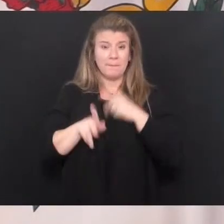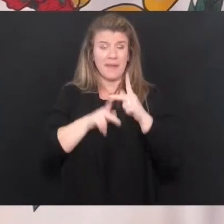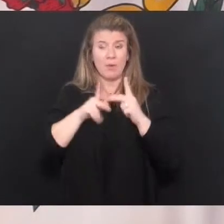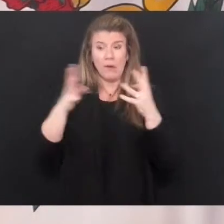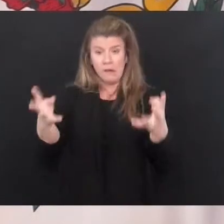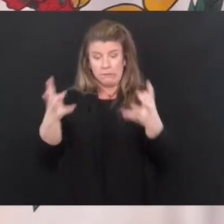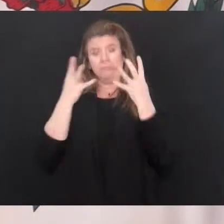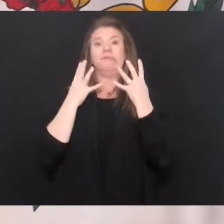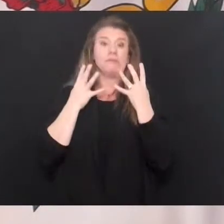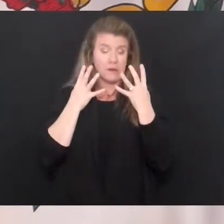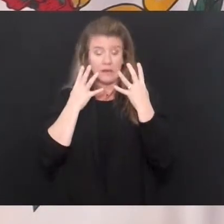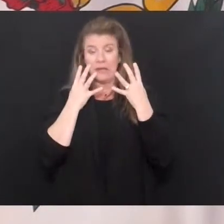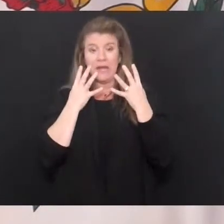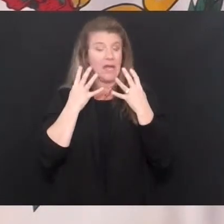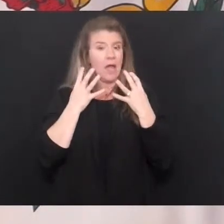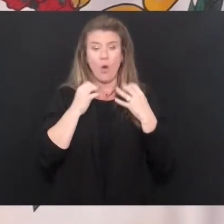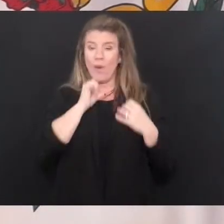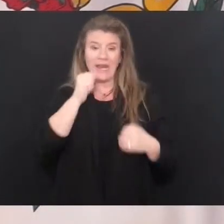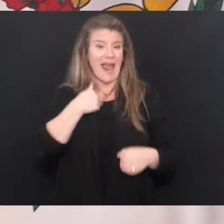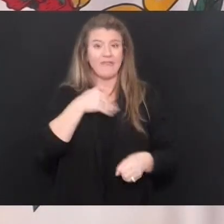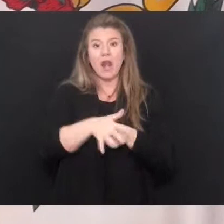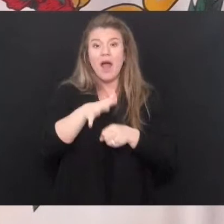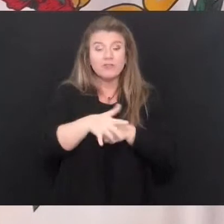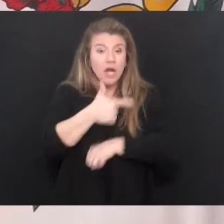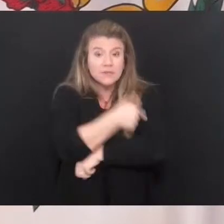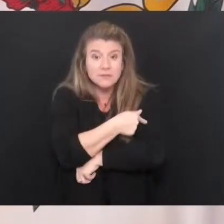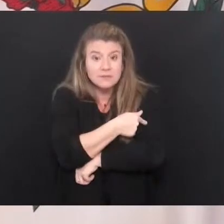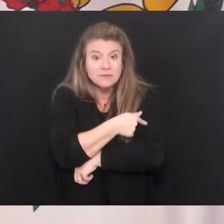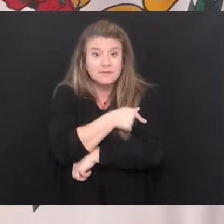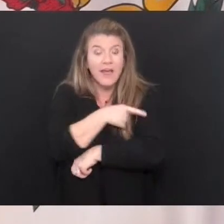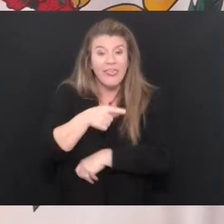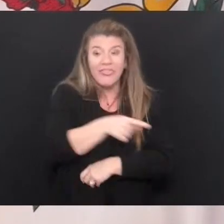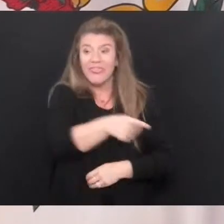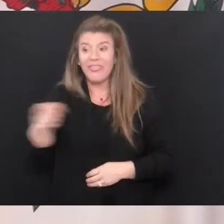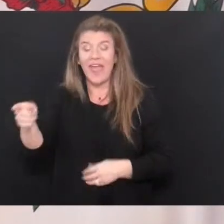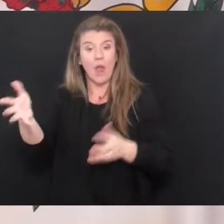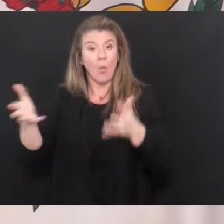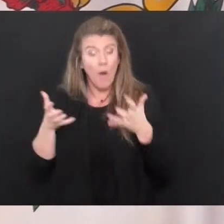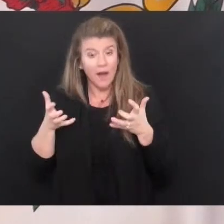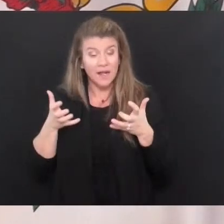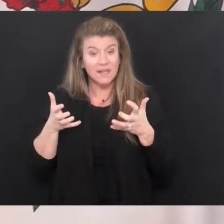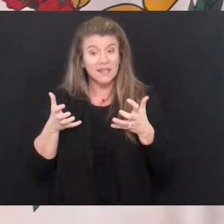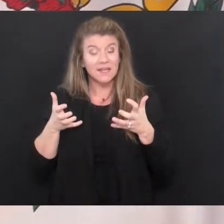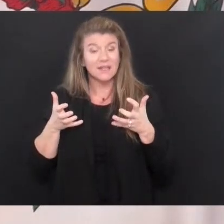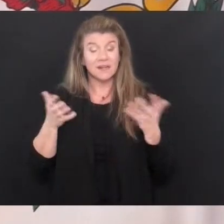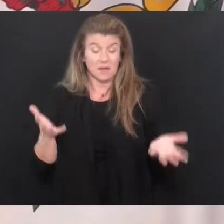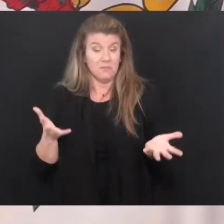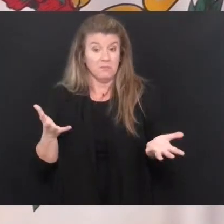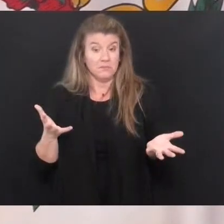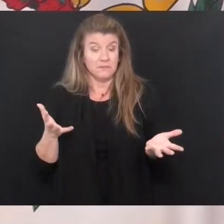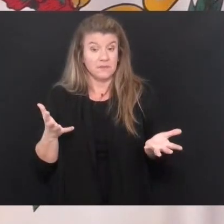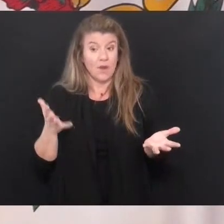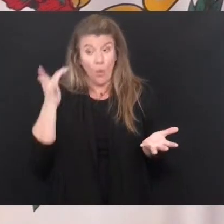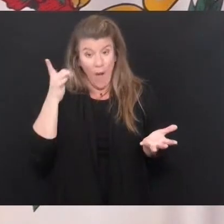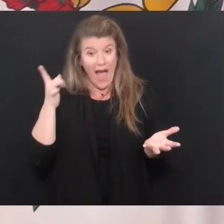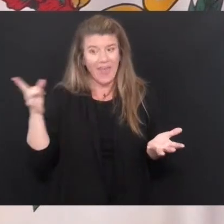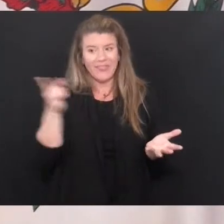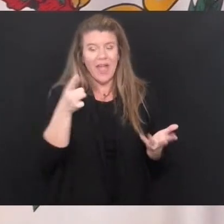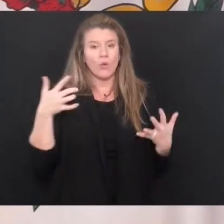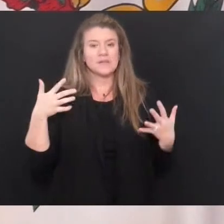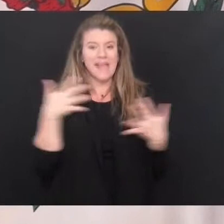We absolutely couldn't keep up with the people because people, just to tell it like it is, they were scared.